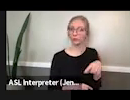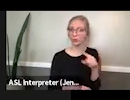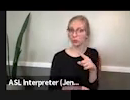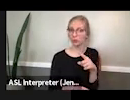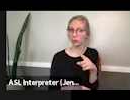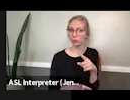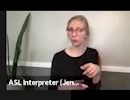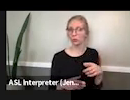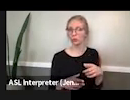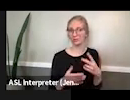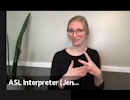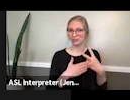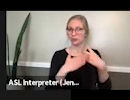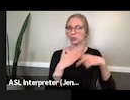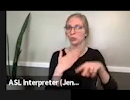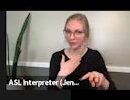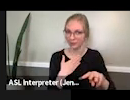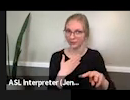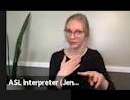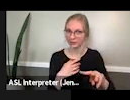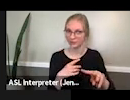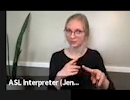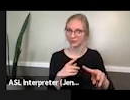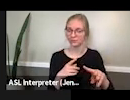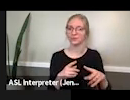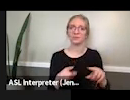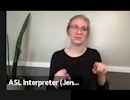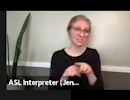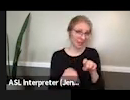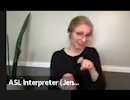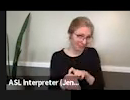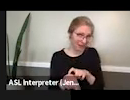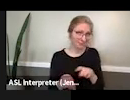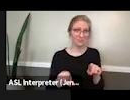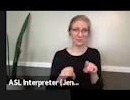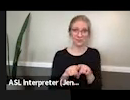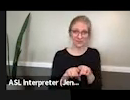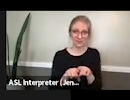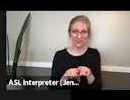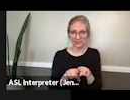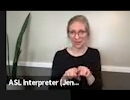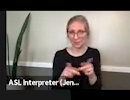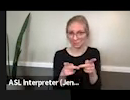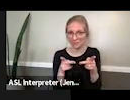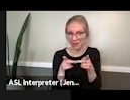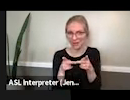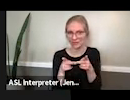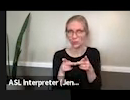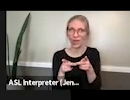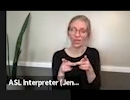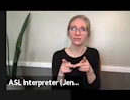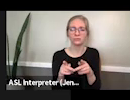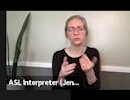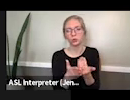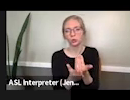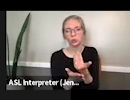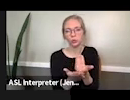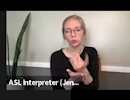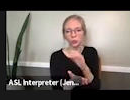from today, same time, same station, new Zoom link. Shouldn't have said it that way. There will be a new Zoom